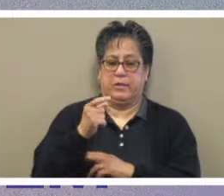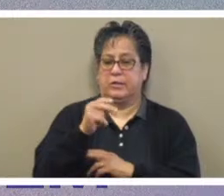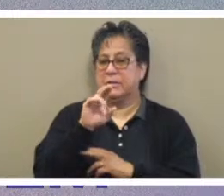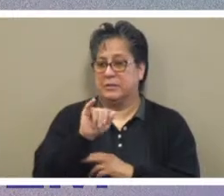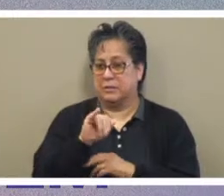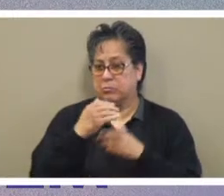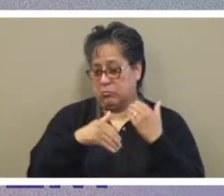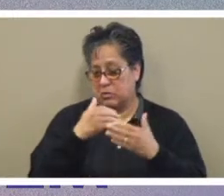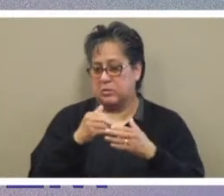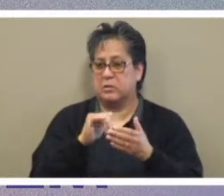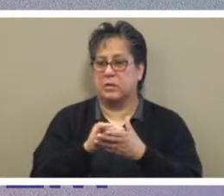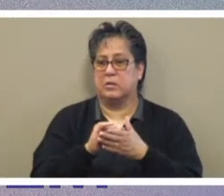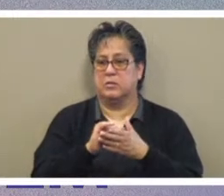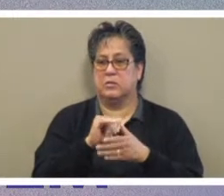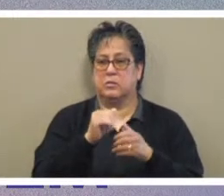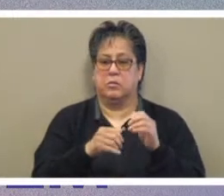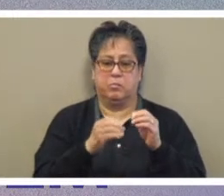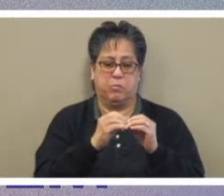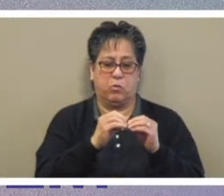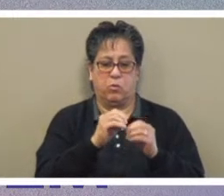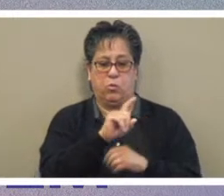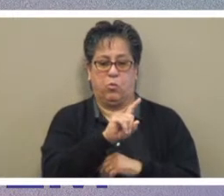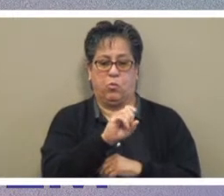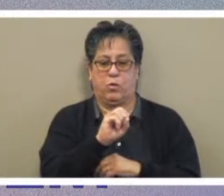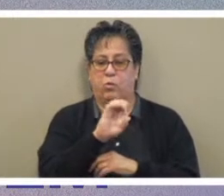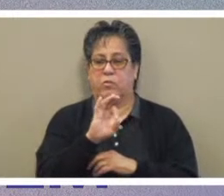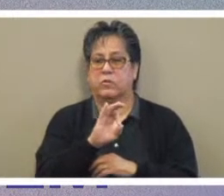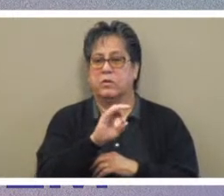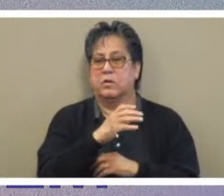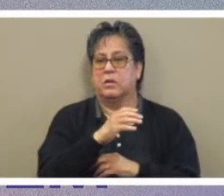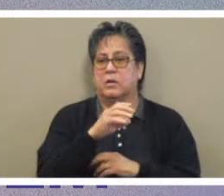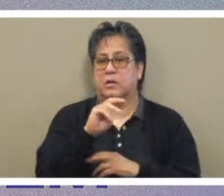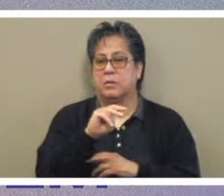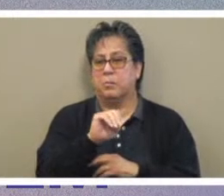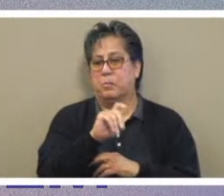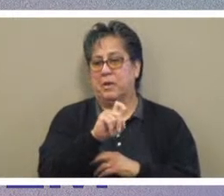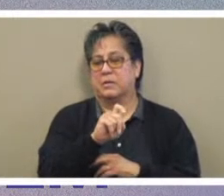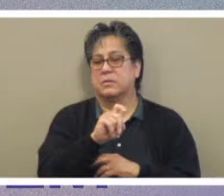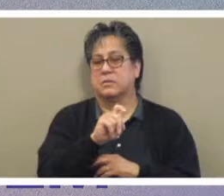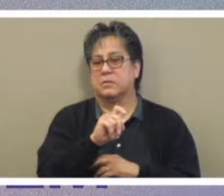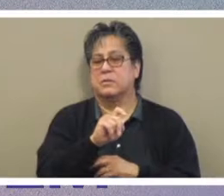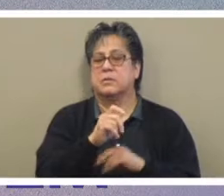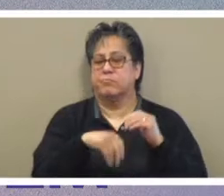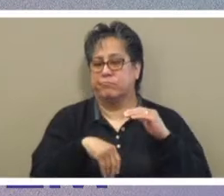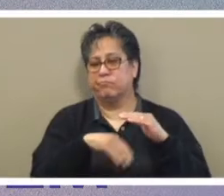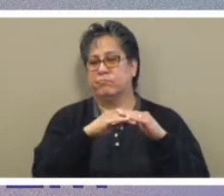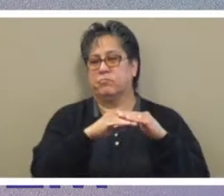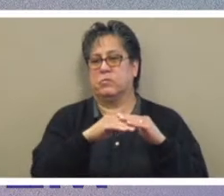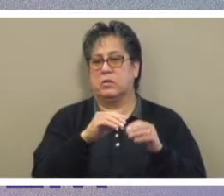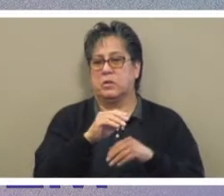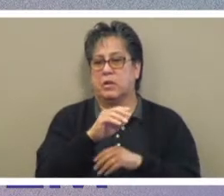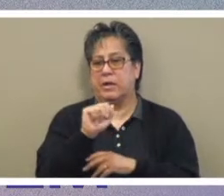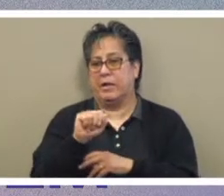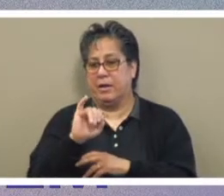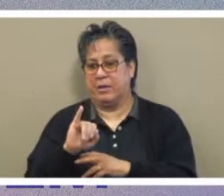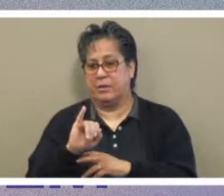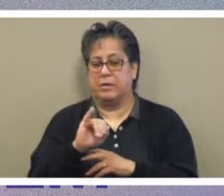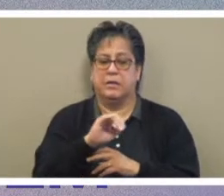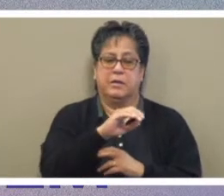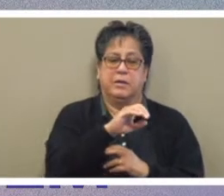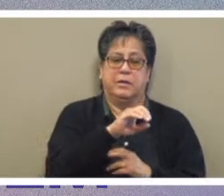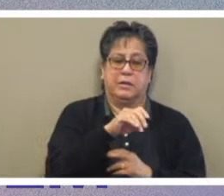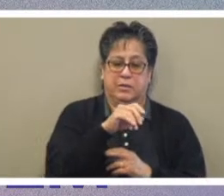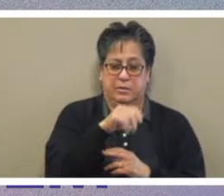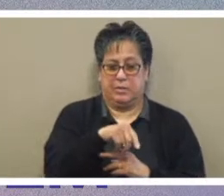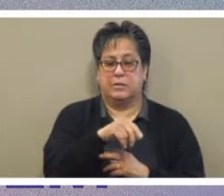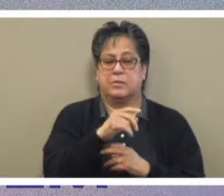that is typically facilitated by one-off consultants and maximizing and facilitating it through AI. STTE